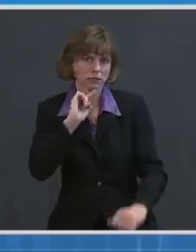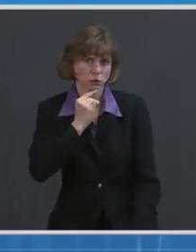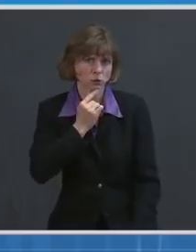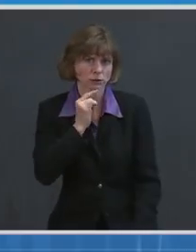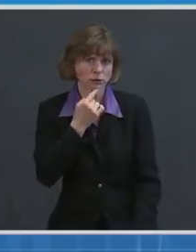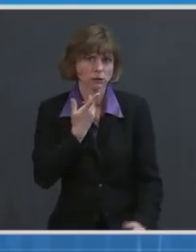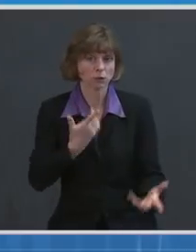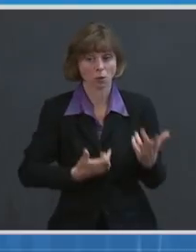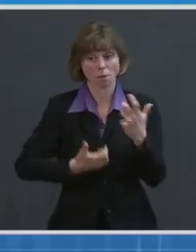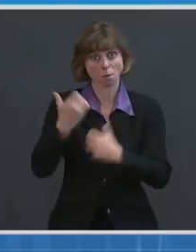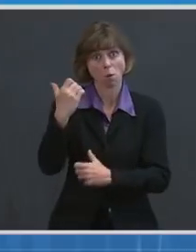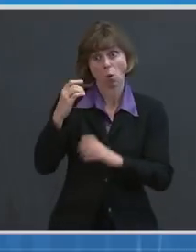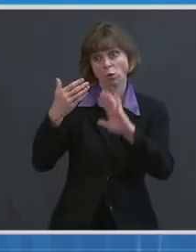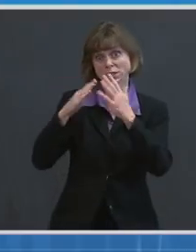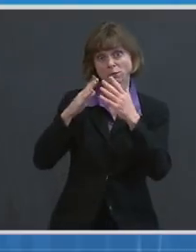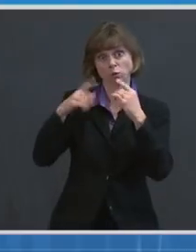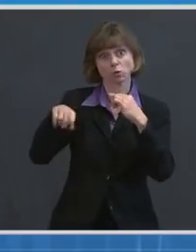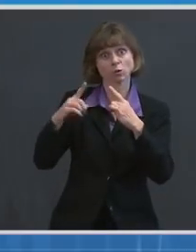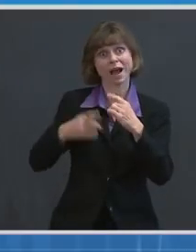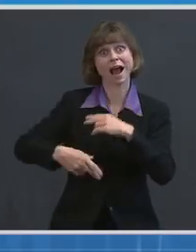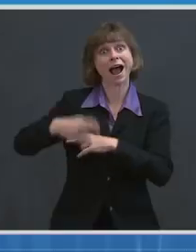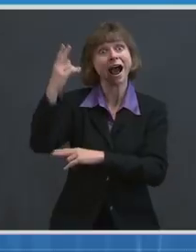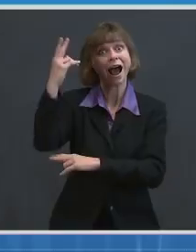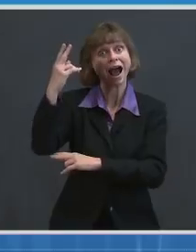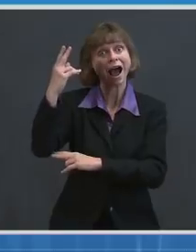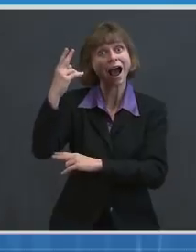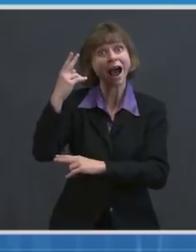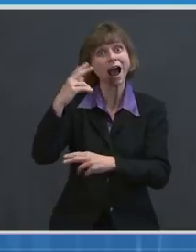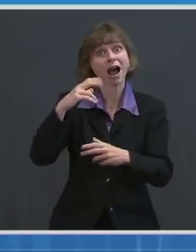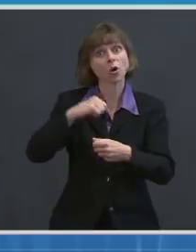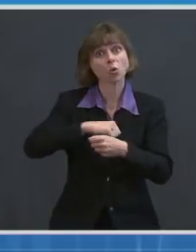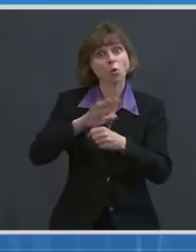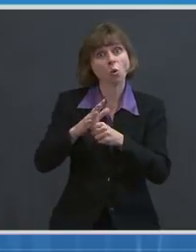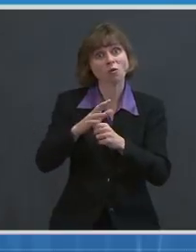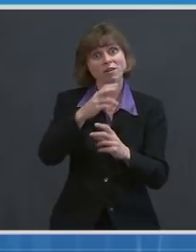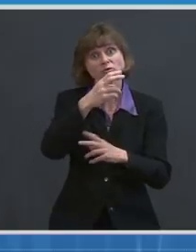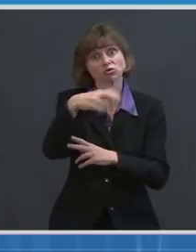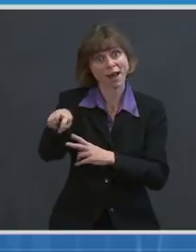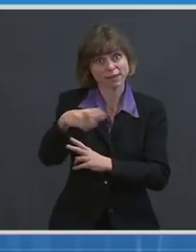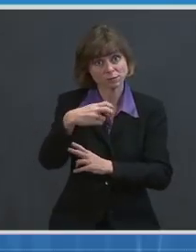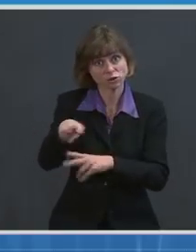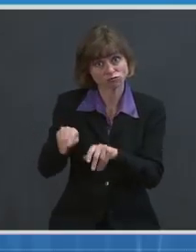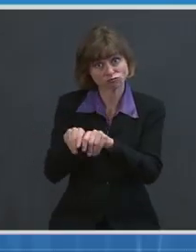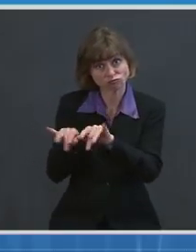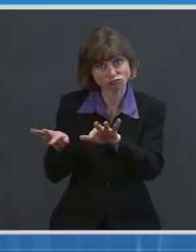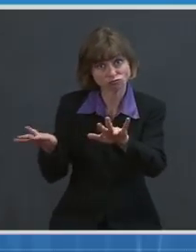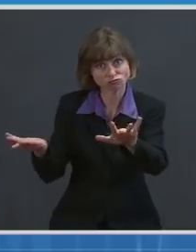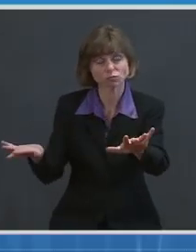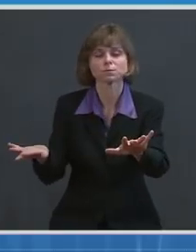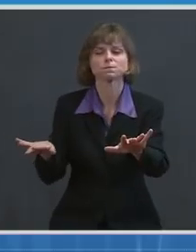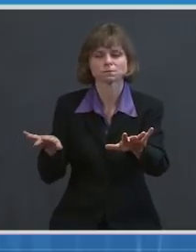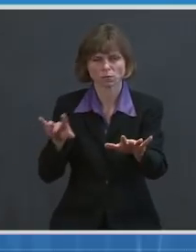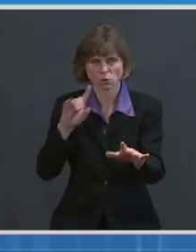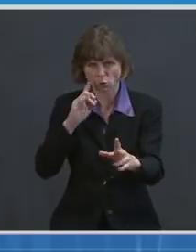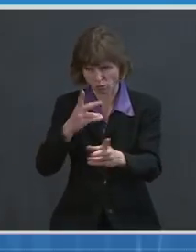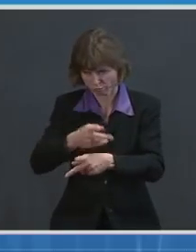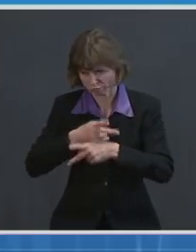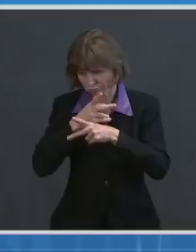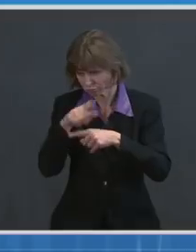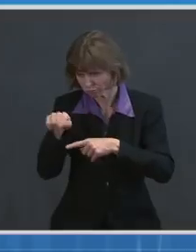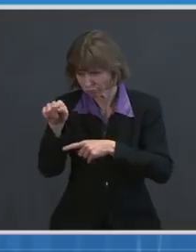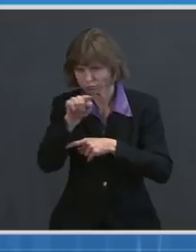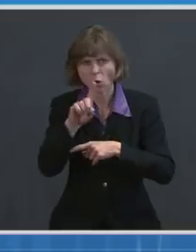communities continuing to have high levels of COVID-19 transmission. We are watching these data closely to see where